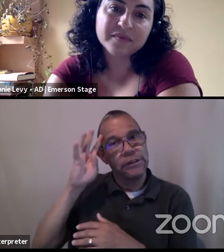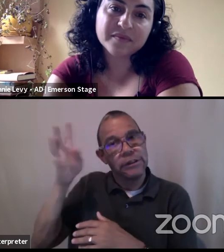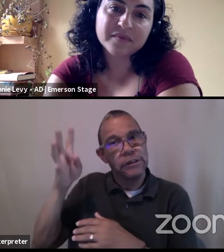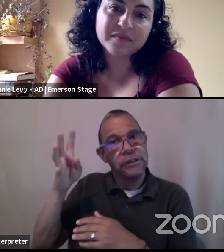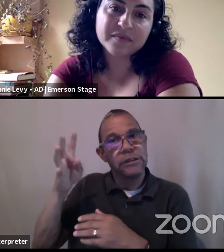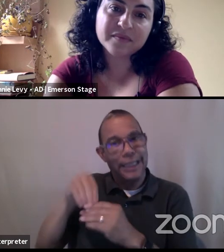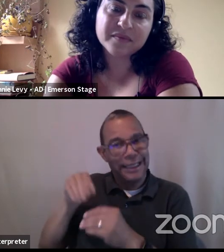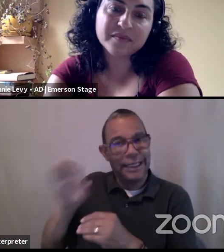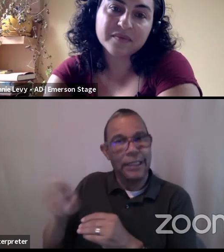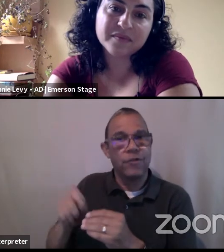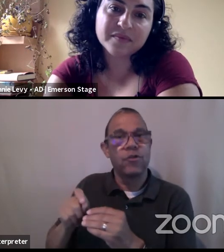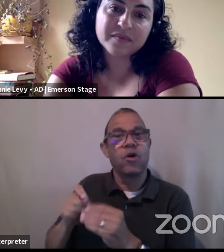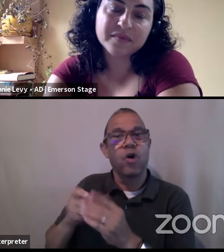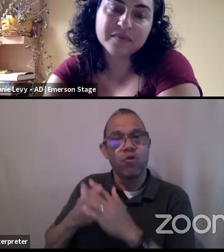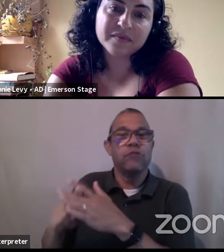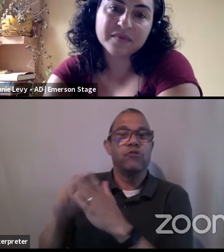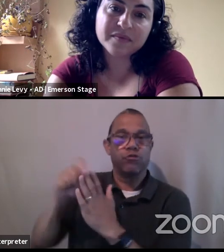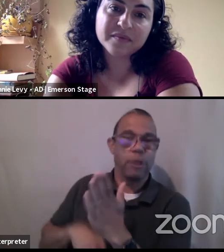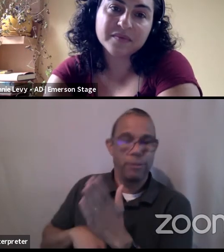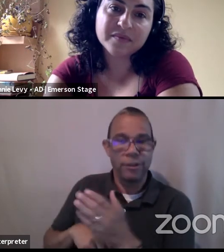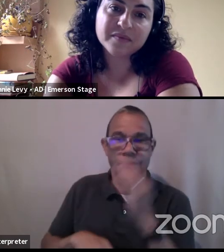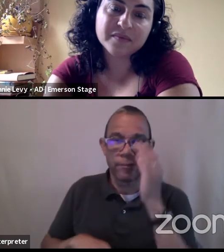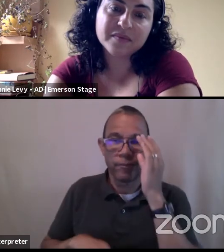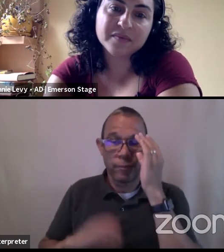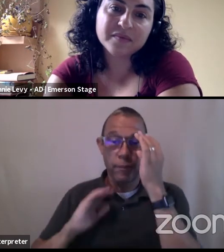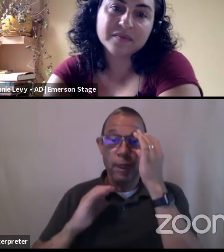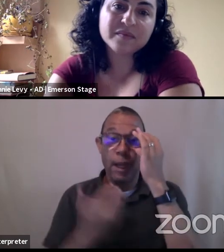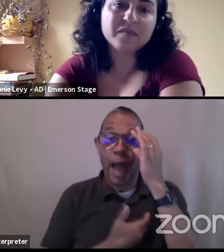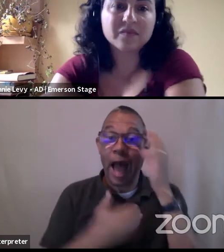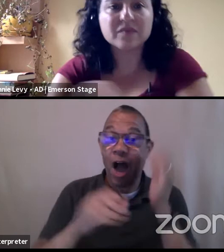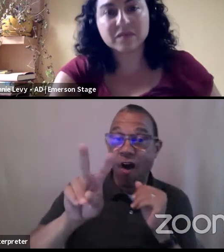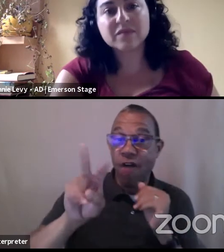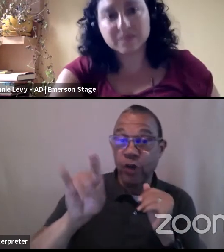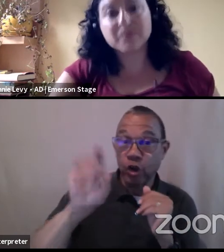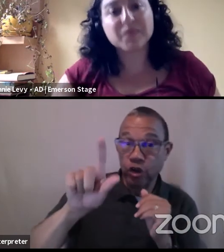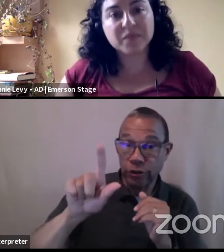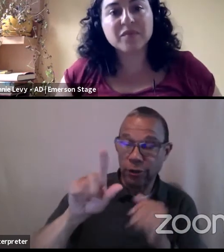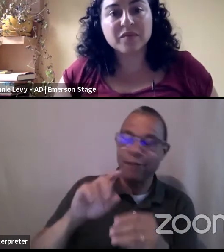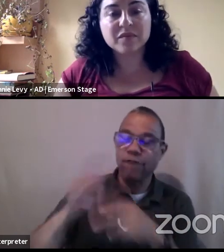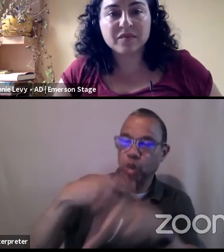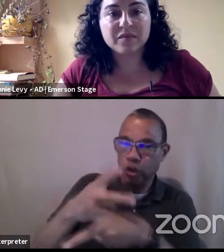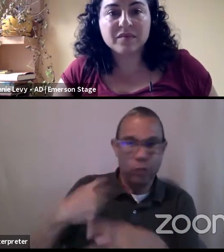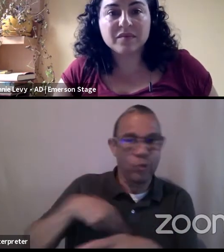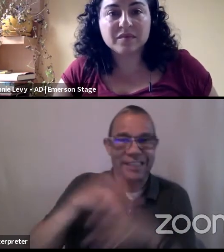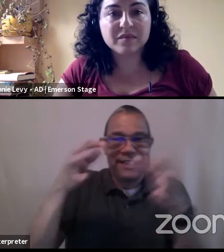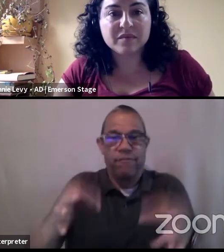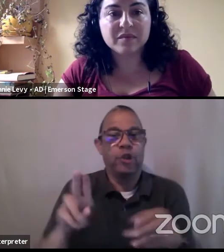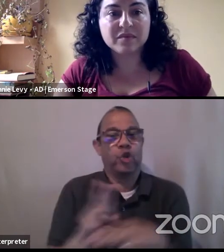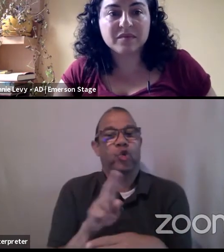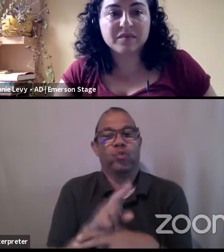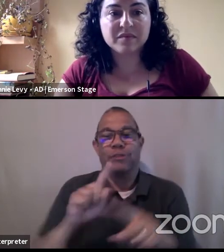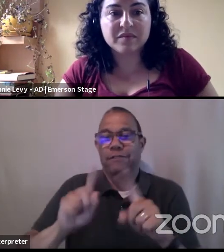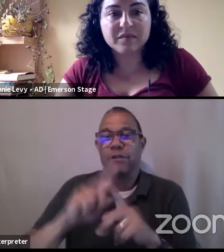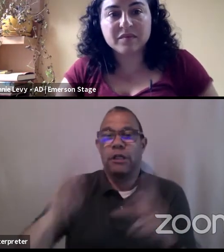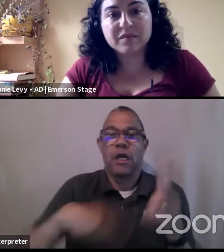our version, we definitely used, uh, all sorts of spaces, uh, in the, uh,